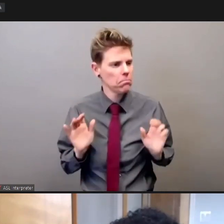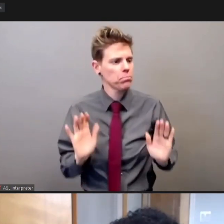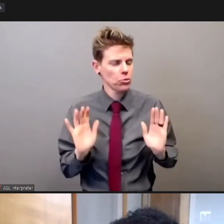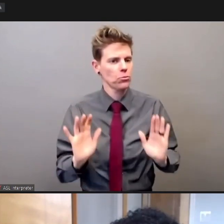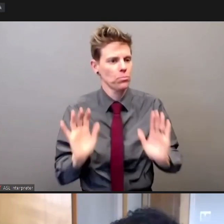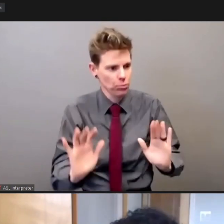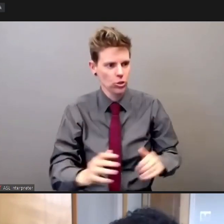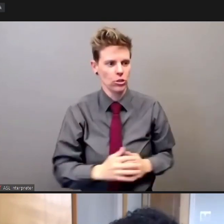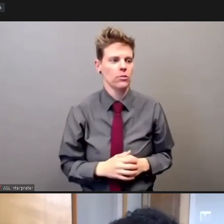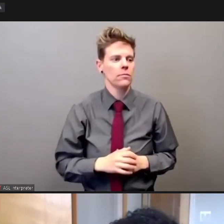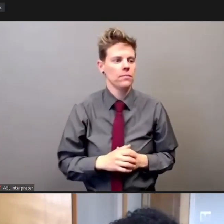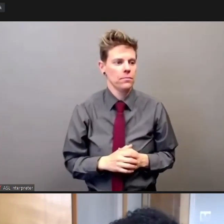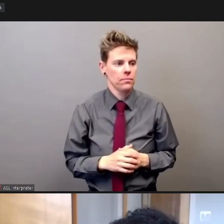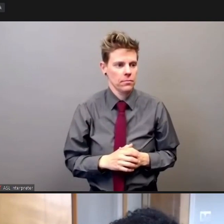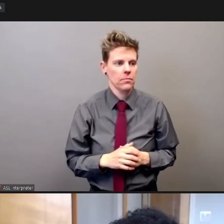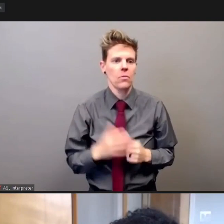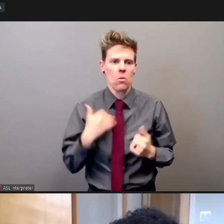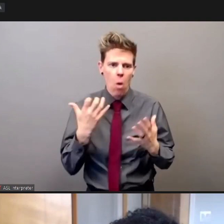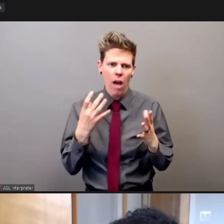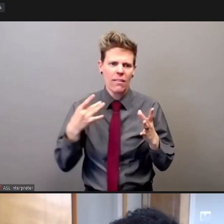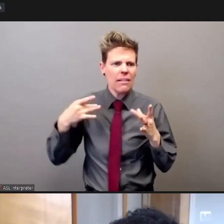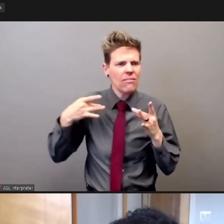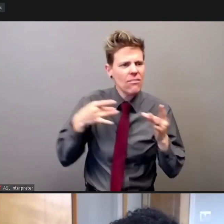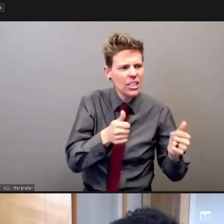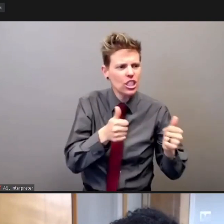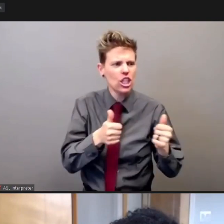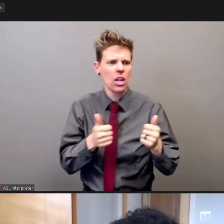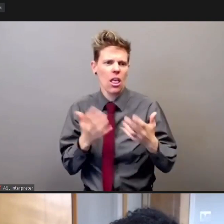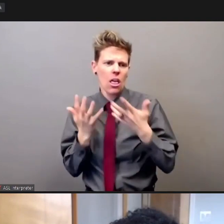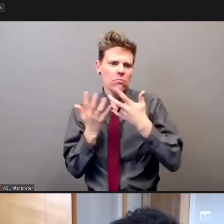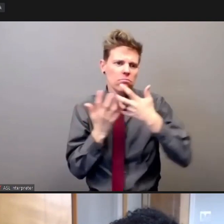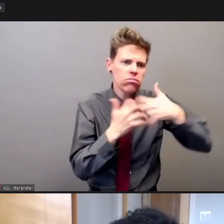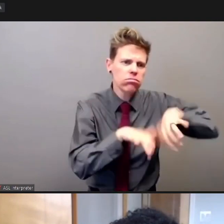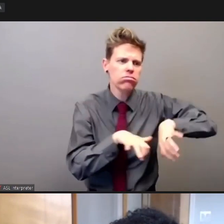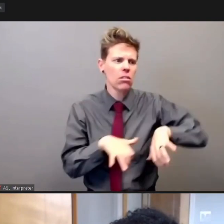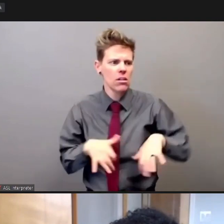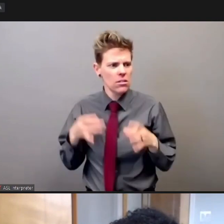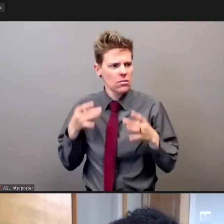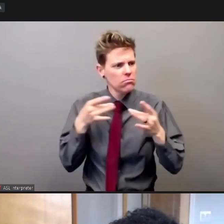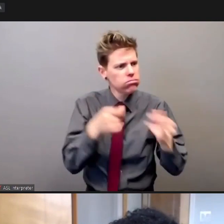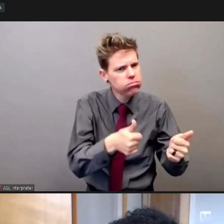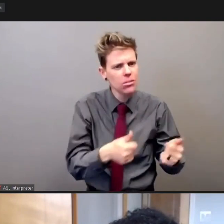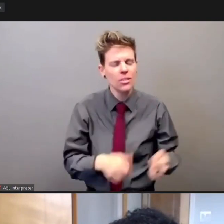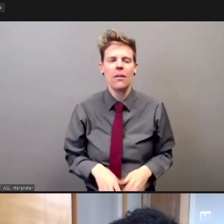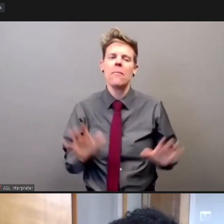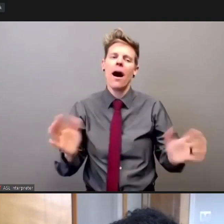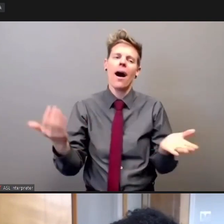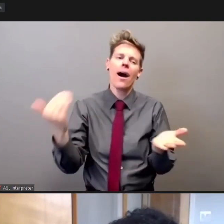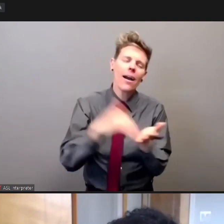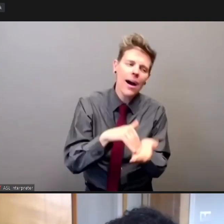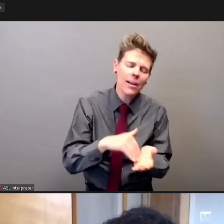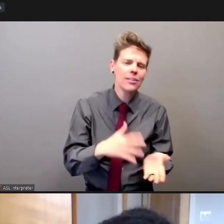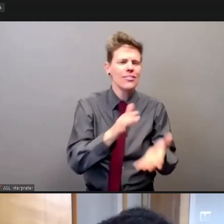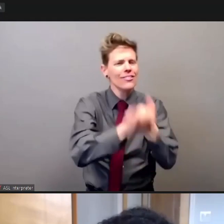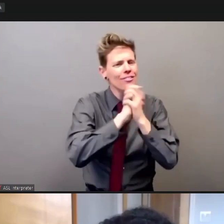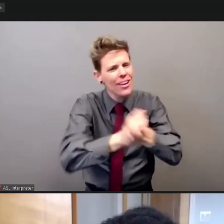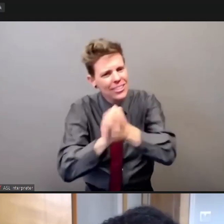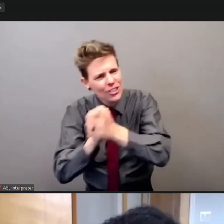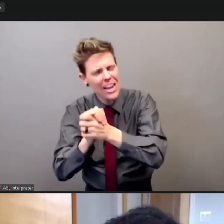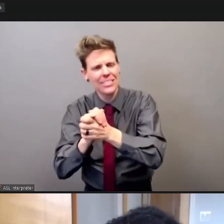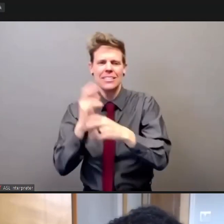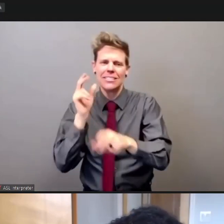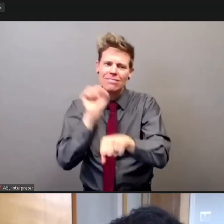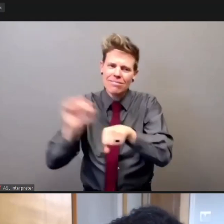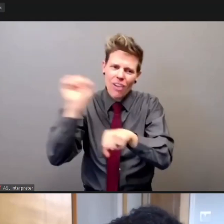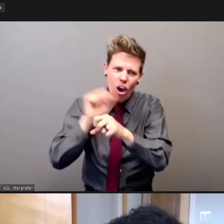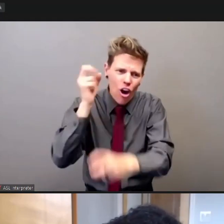accurately. And New Mexico, congratulations. Keep up the hard work. We are getting to the other side of this in the way that you